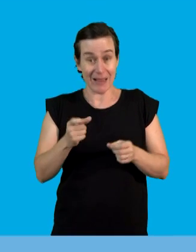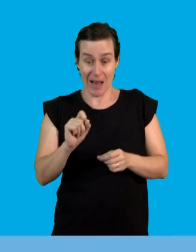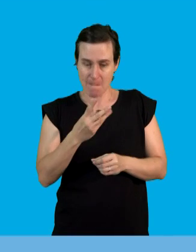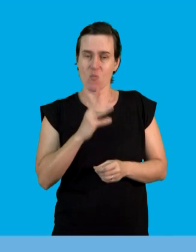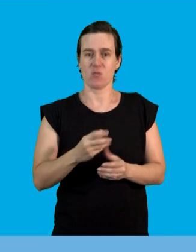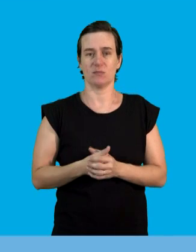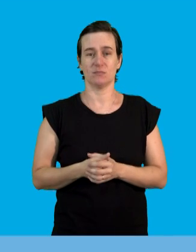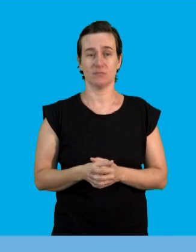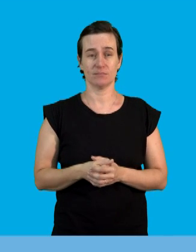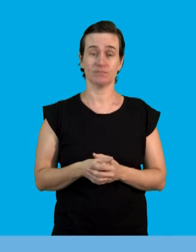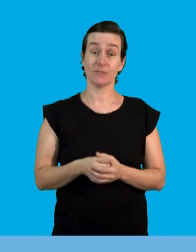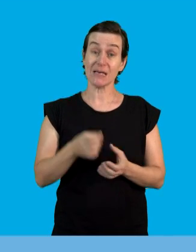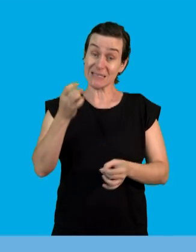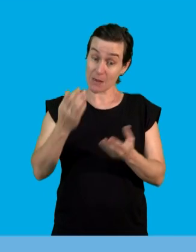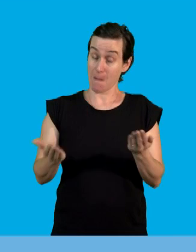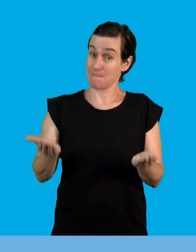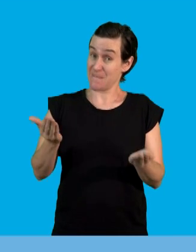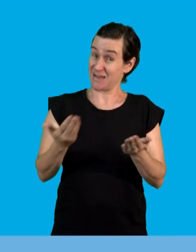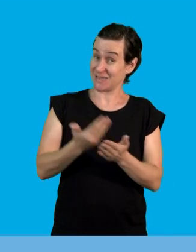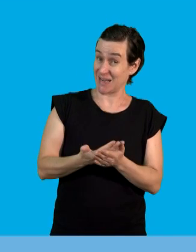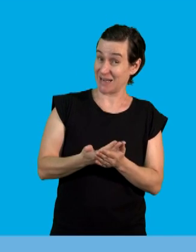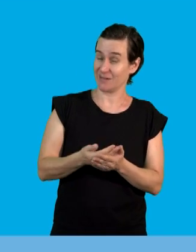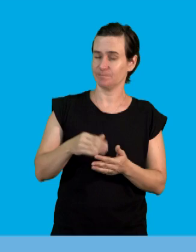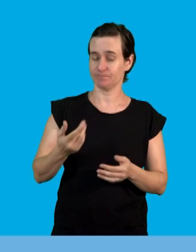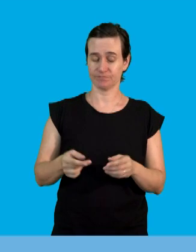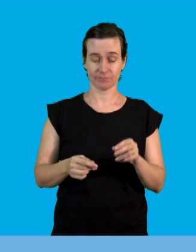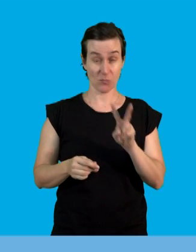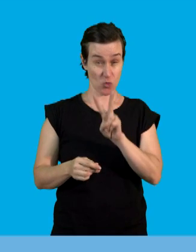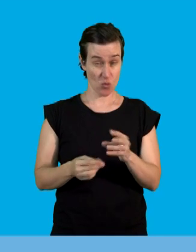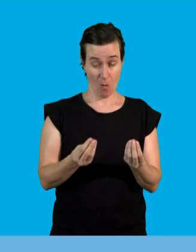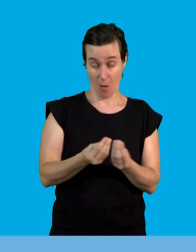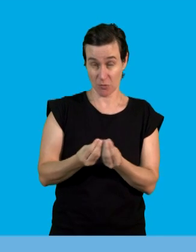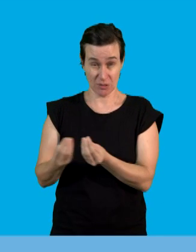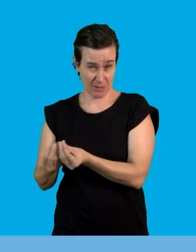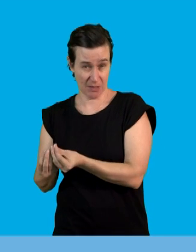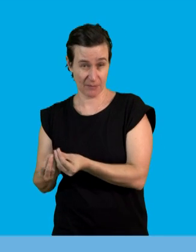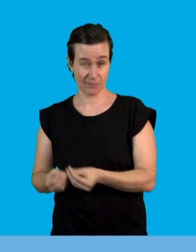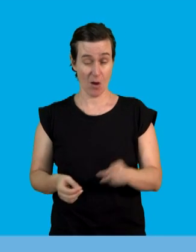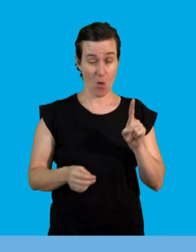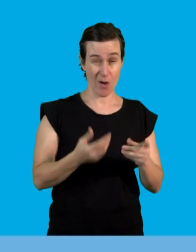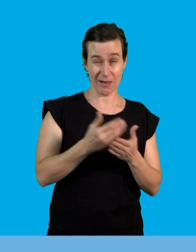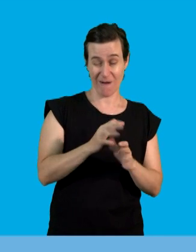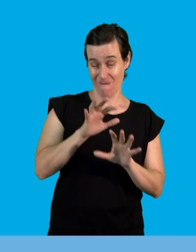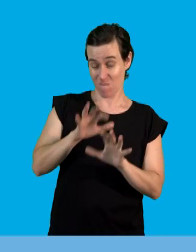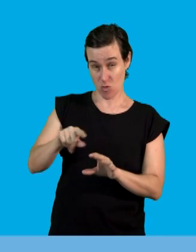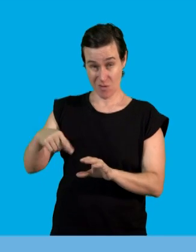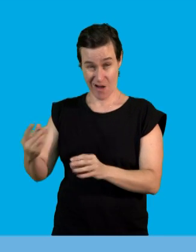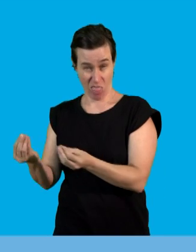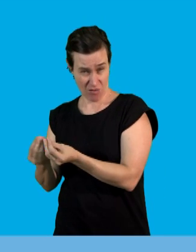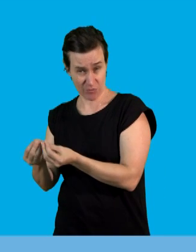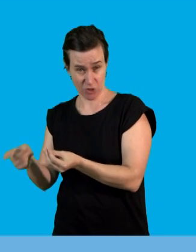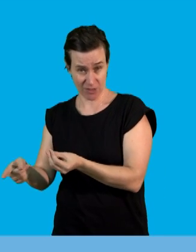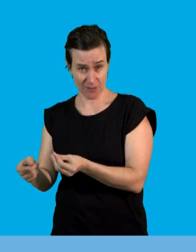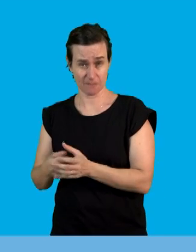they can sometimes be balanced. So when two objects interact, the one object can exert a force on another. So